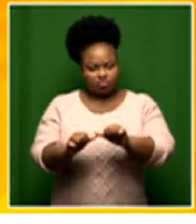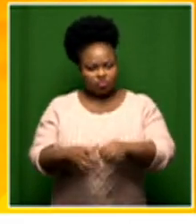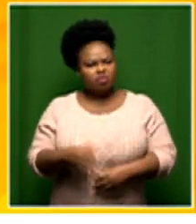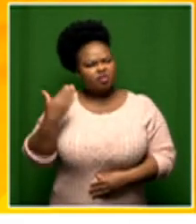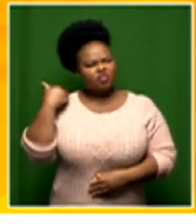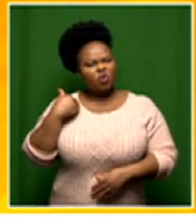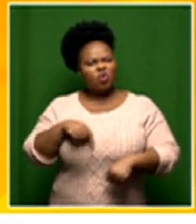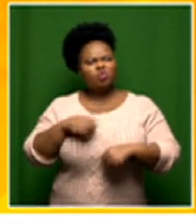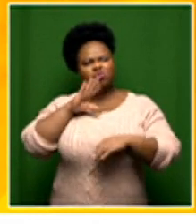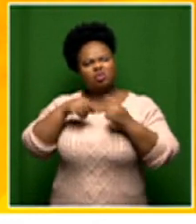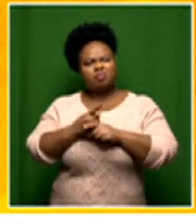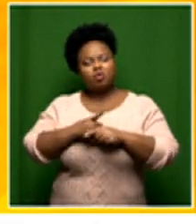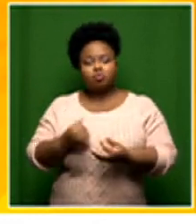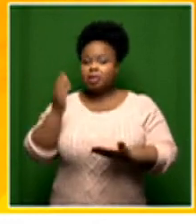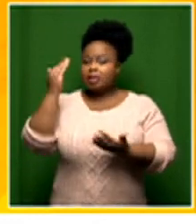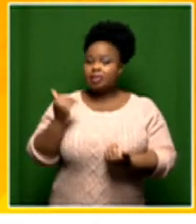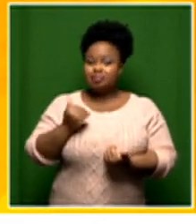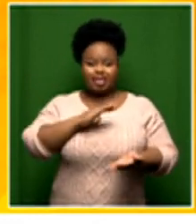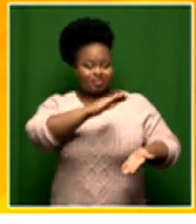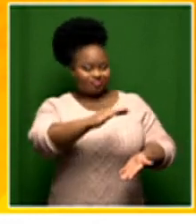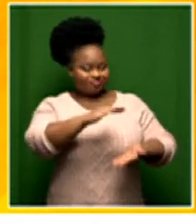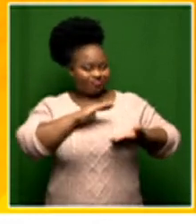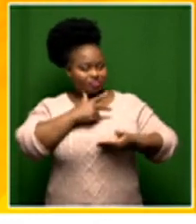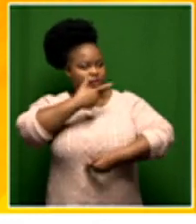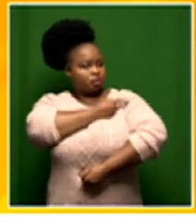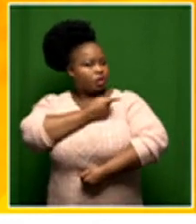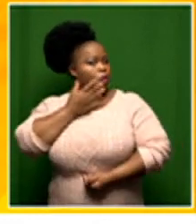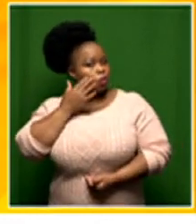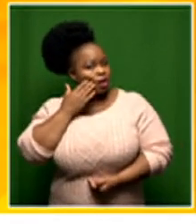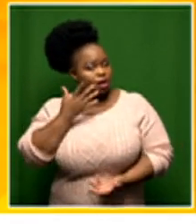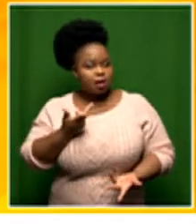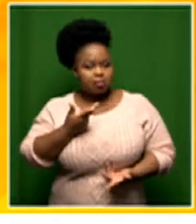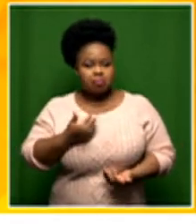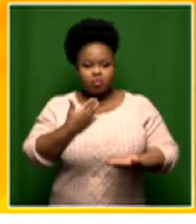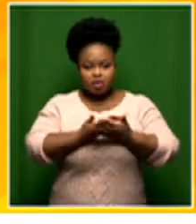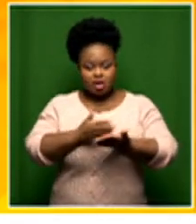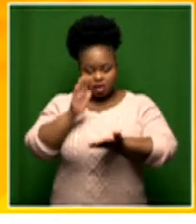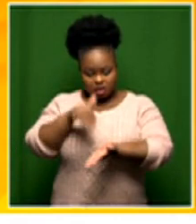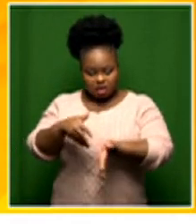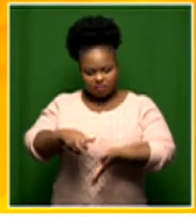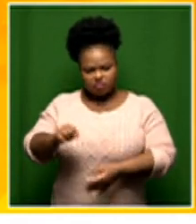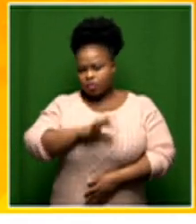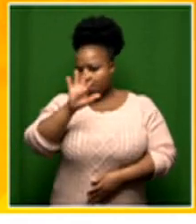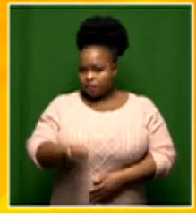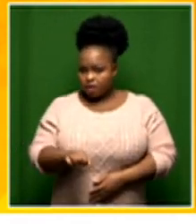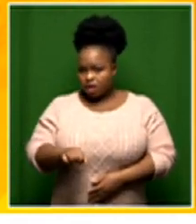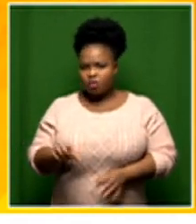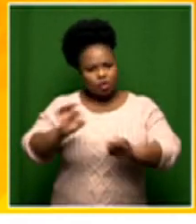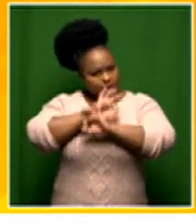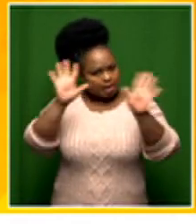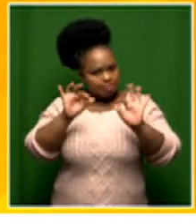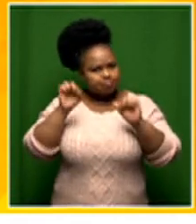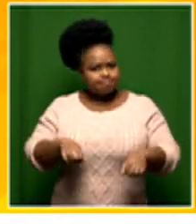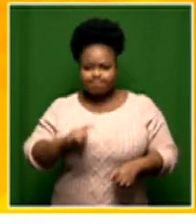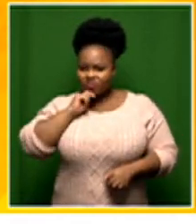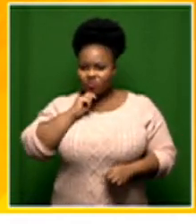were talking about when we can expect the first batch of vaccines to reach our shores. Are we any clearer this